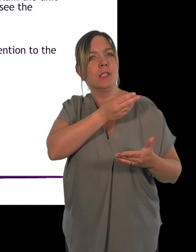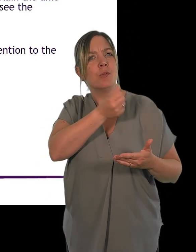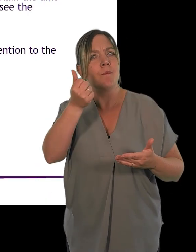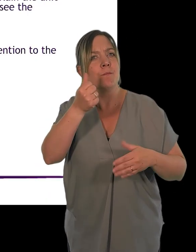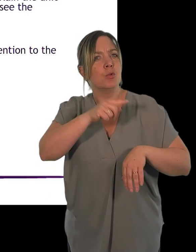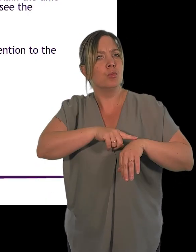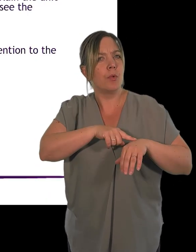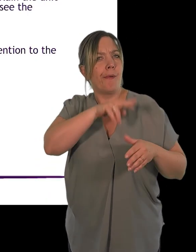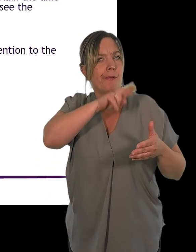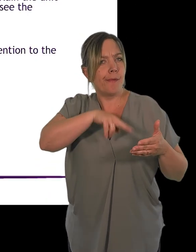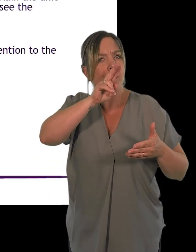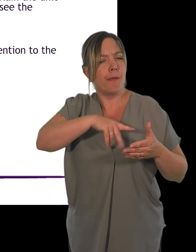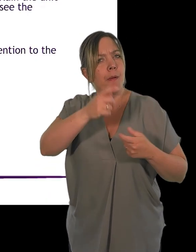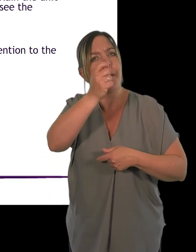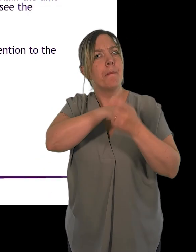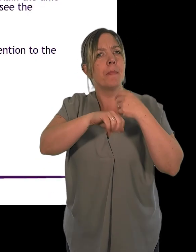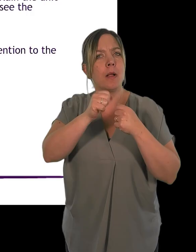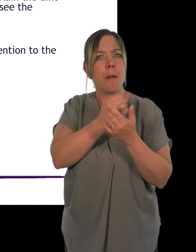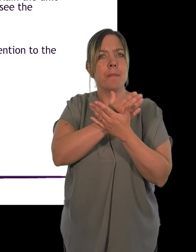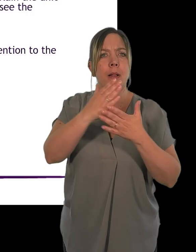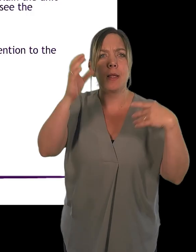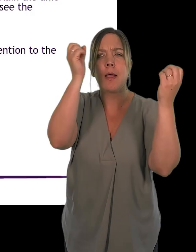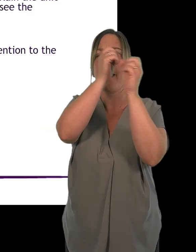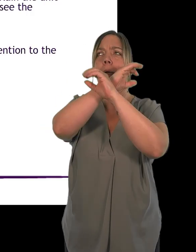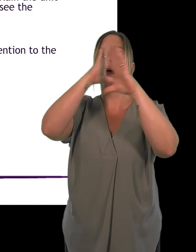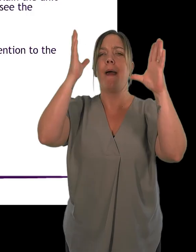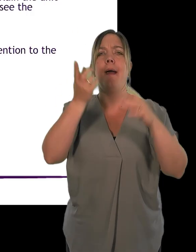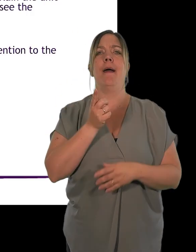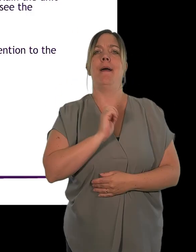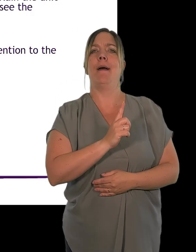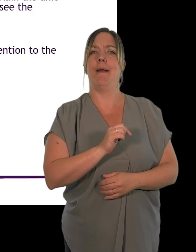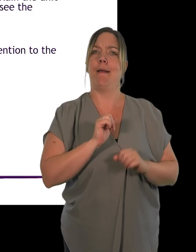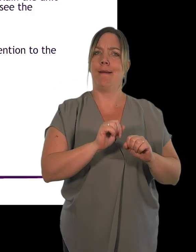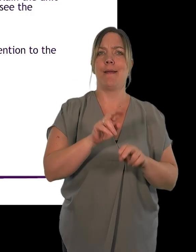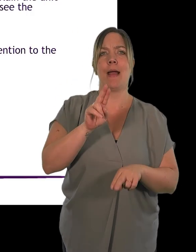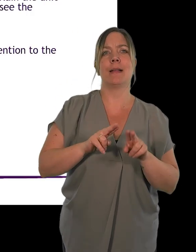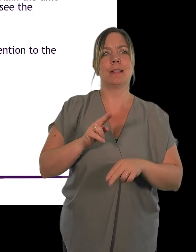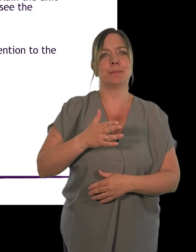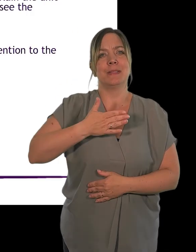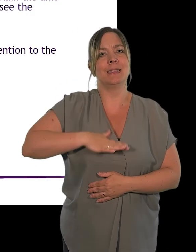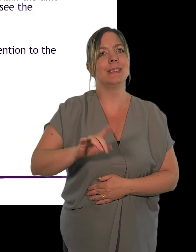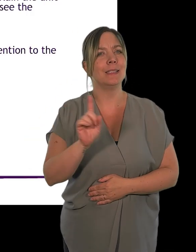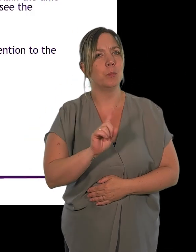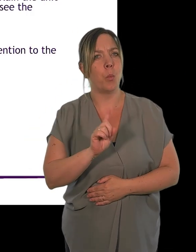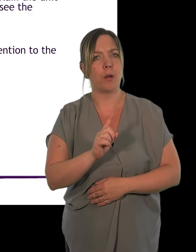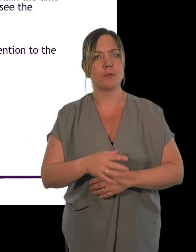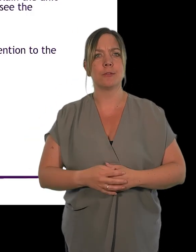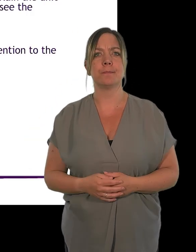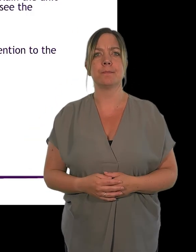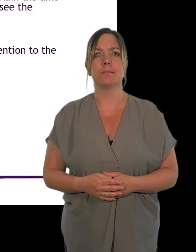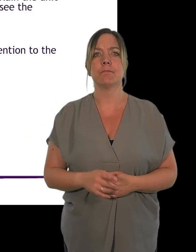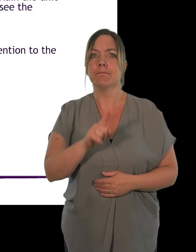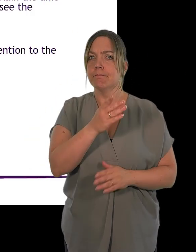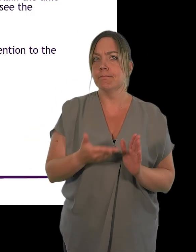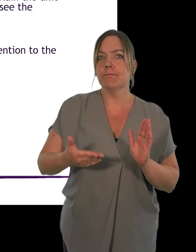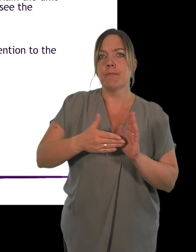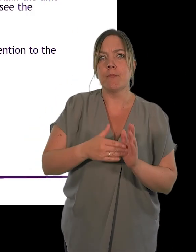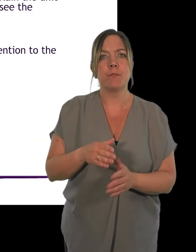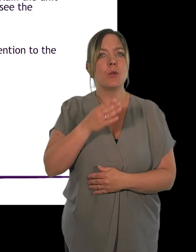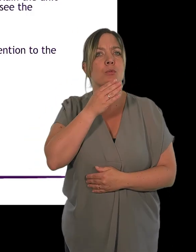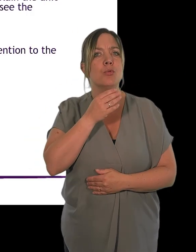also useful at this stage to read and familiarise yourself with the unit specification that align to this